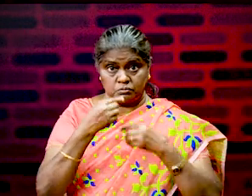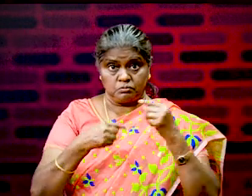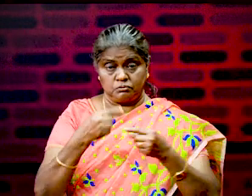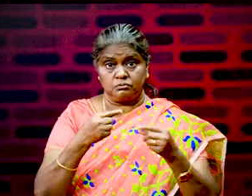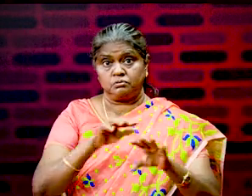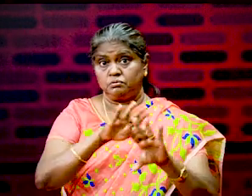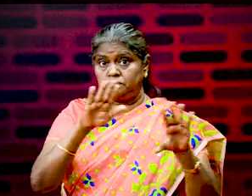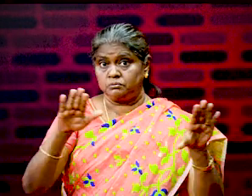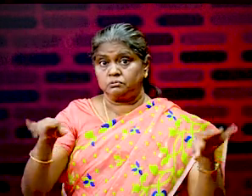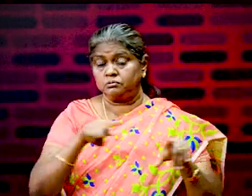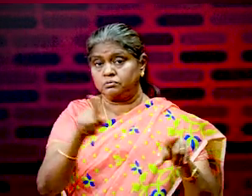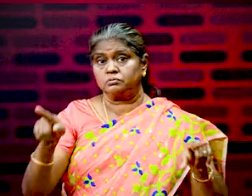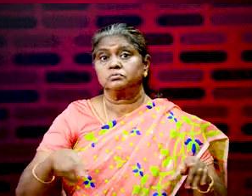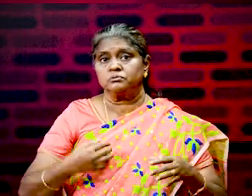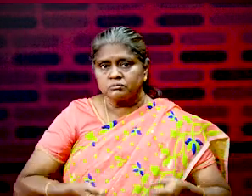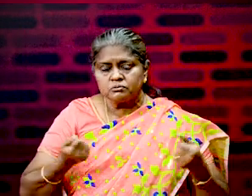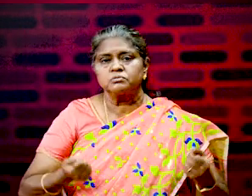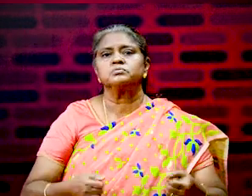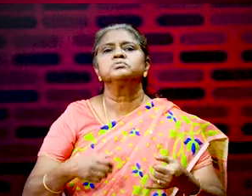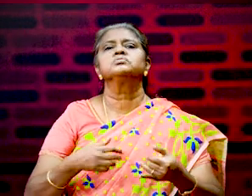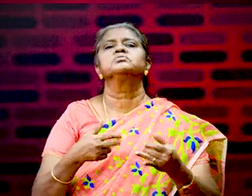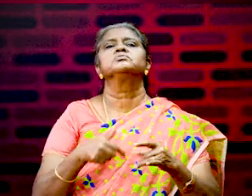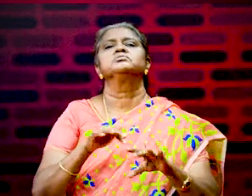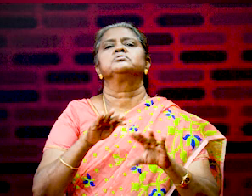this message is a blessing to you. I would like